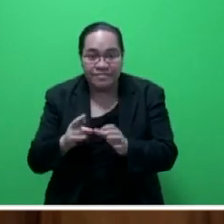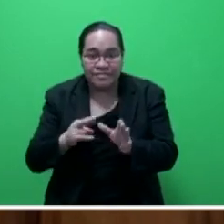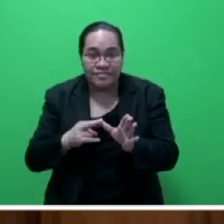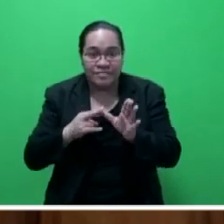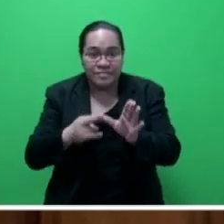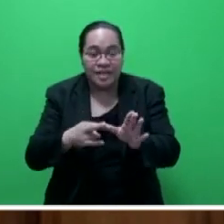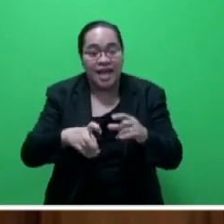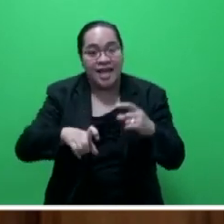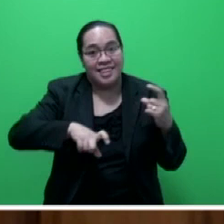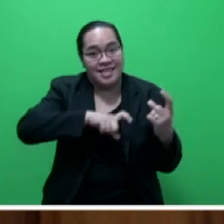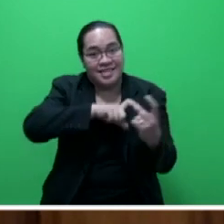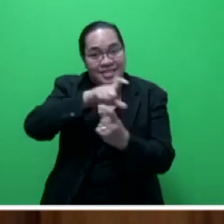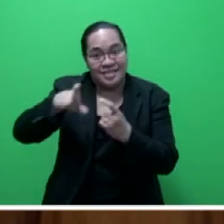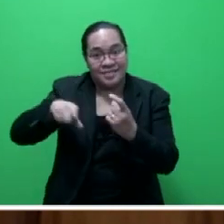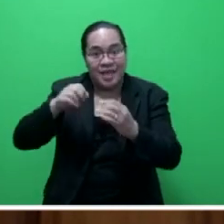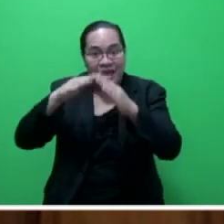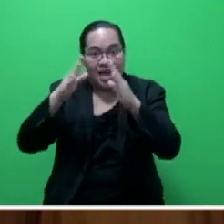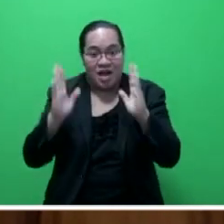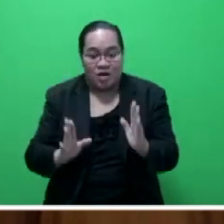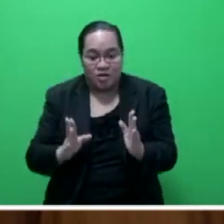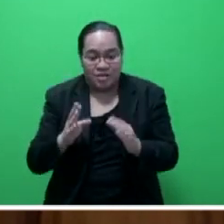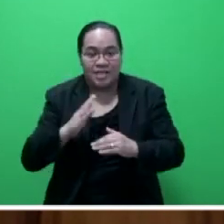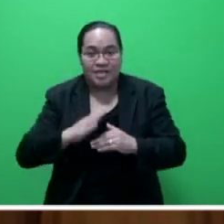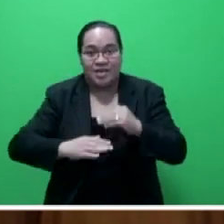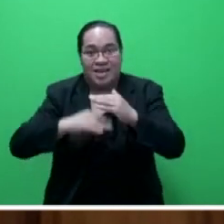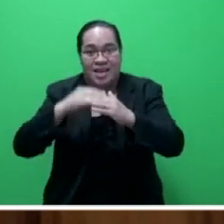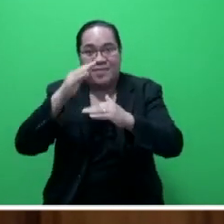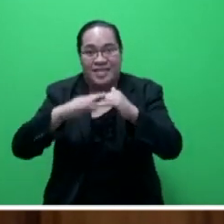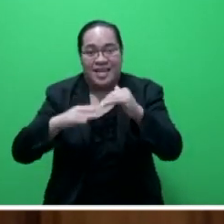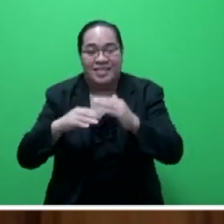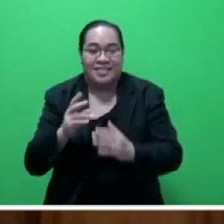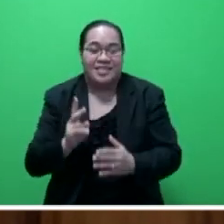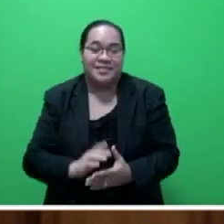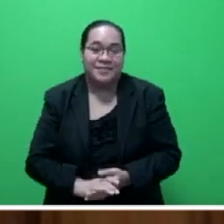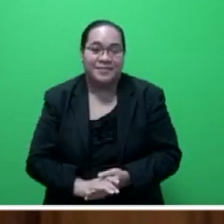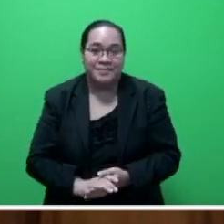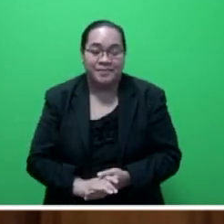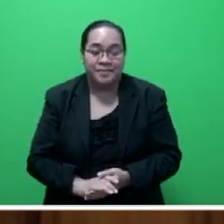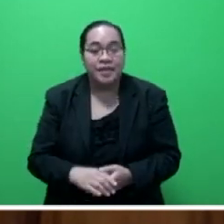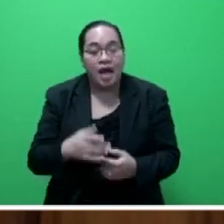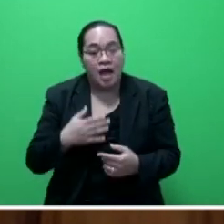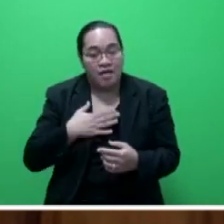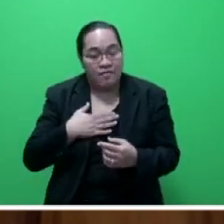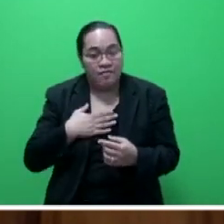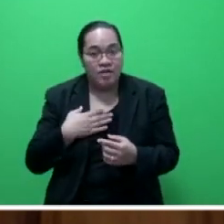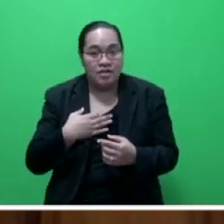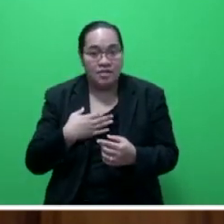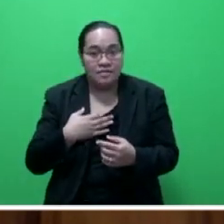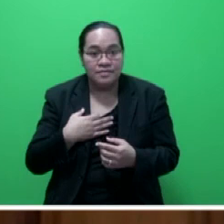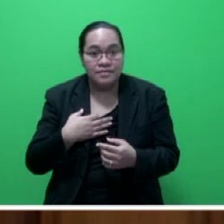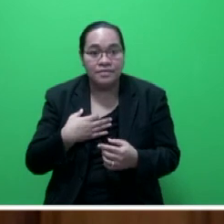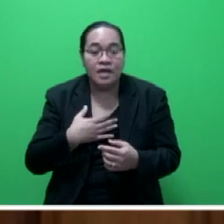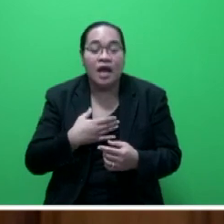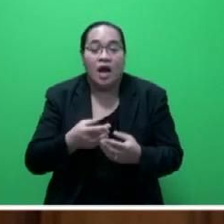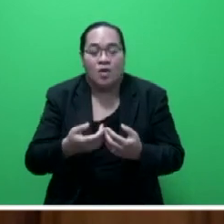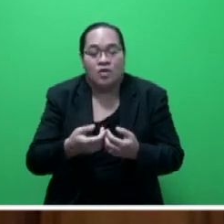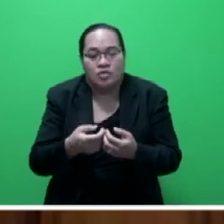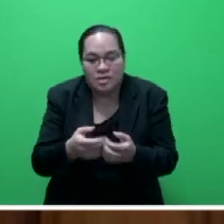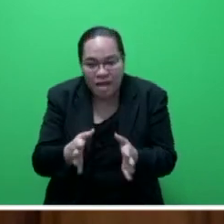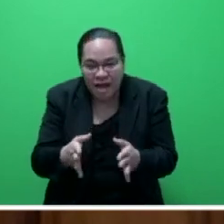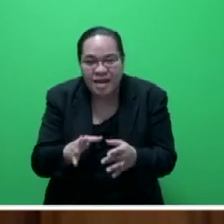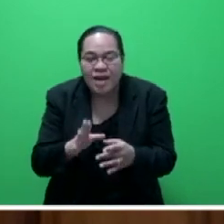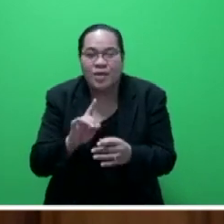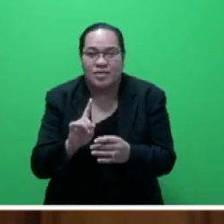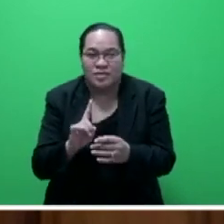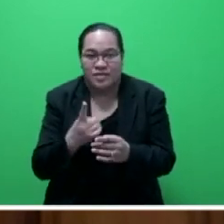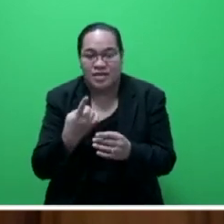TC Herald's housing rehabilitation efforts. I wish to start by extending my best wishes